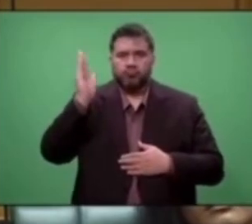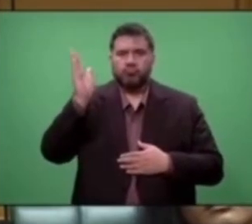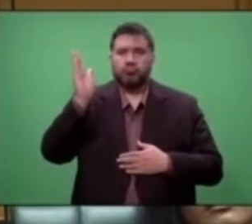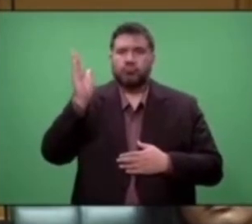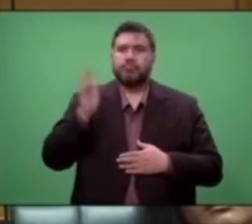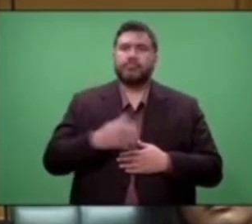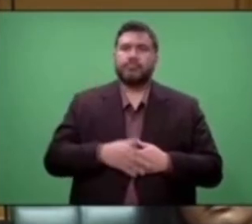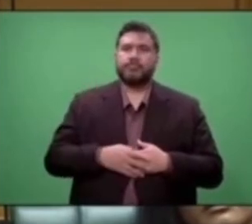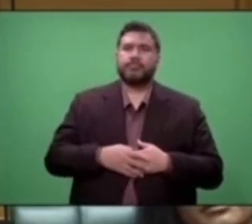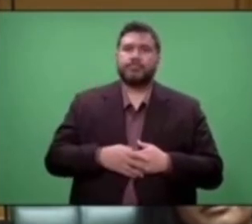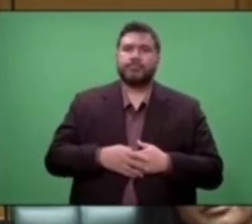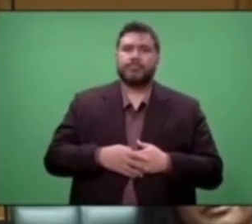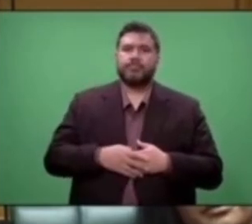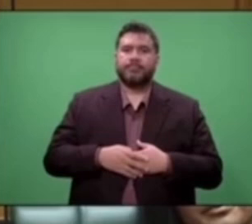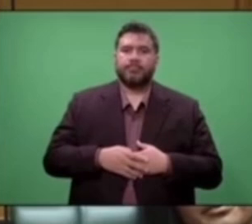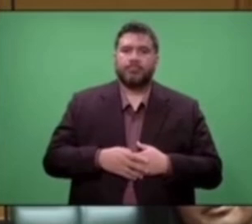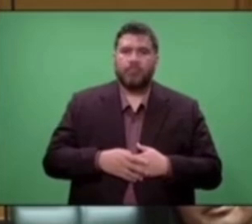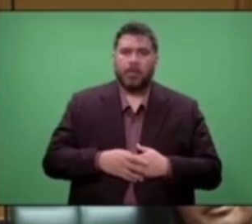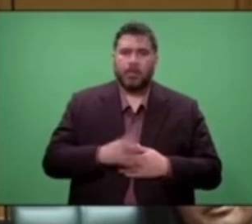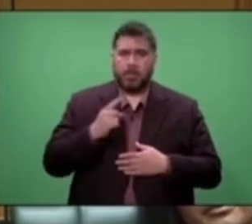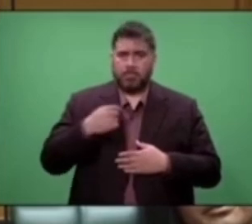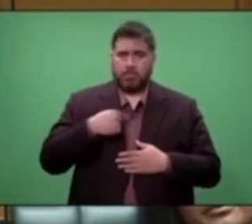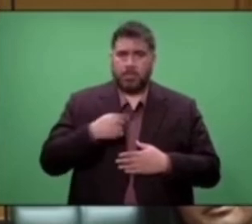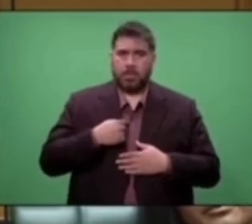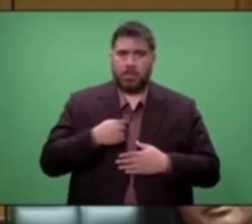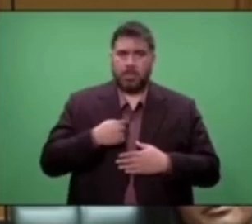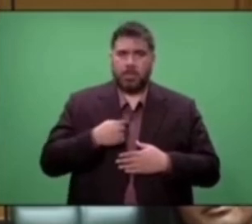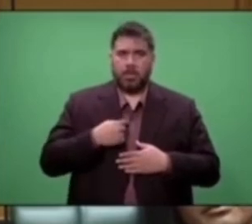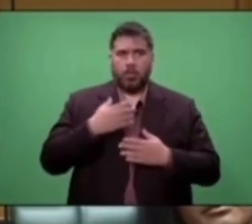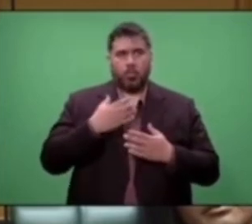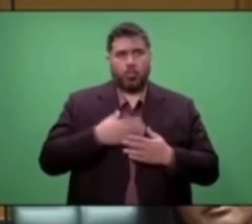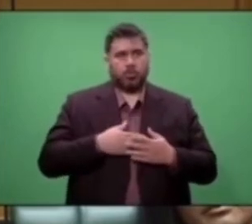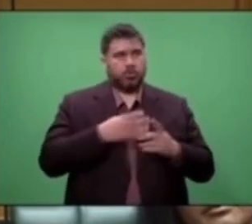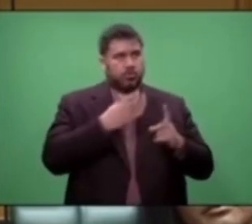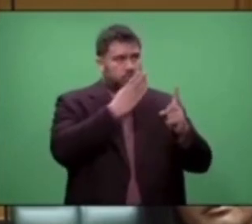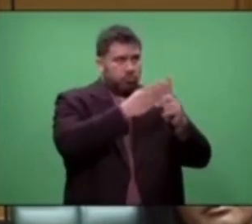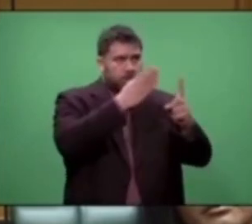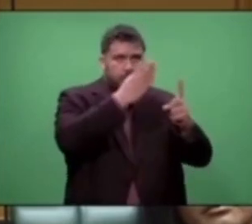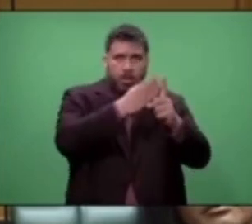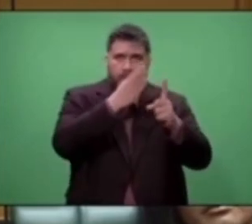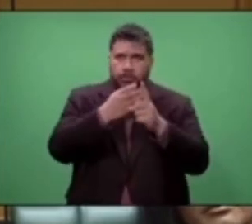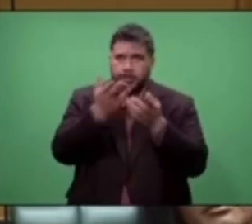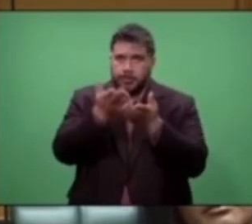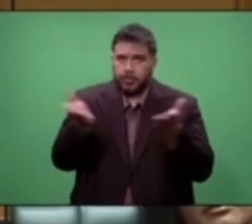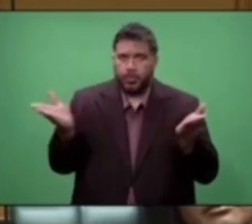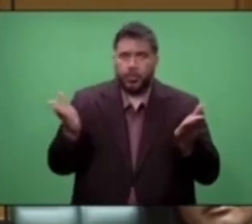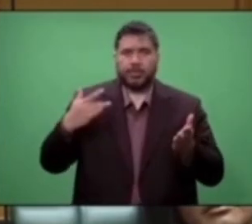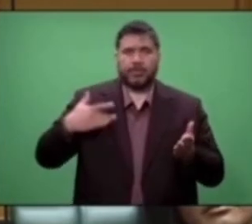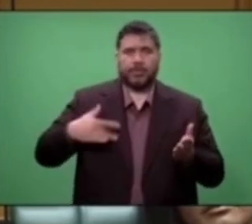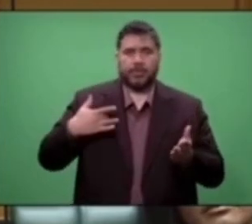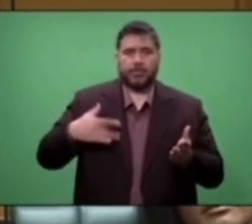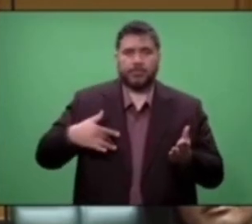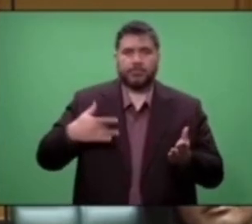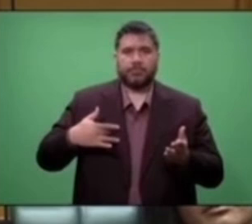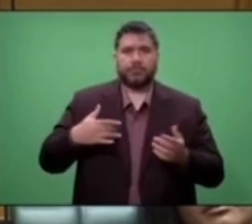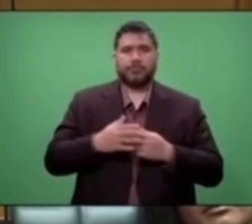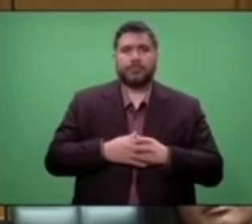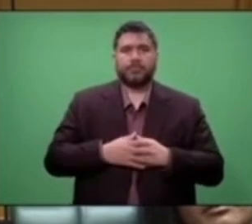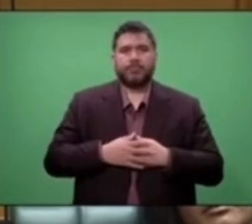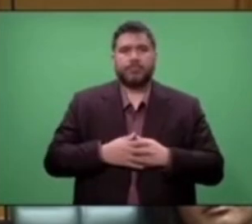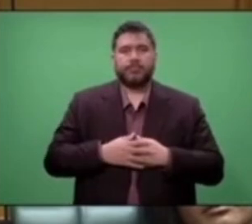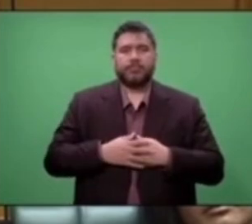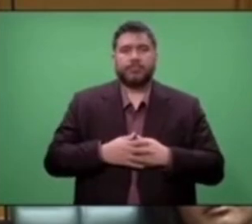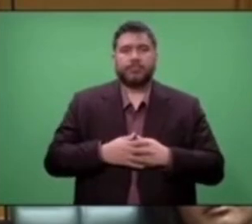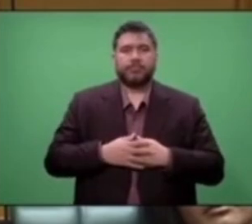E rere rā ko ngā tangi kōrero, ko ngā tangi tikanga, ko ngā tangi roimata ki rungi ki